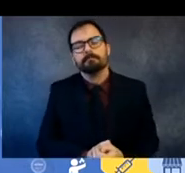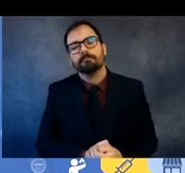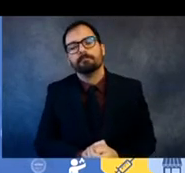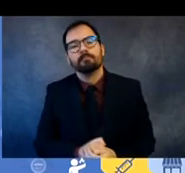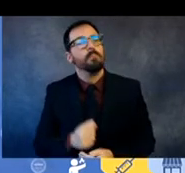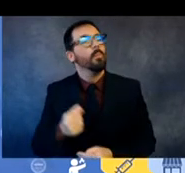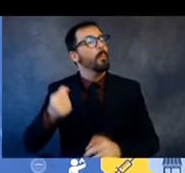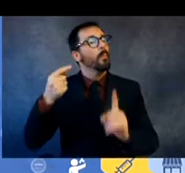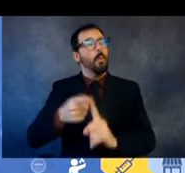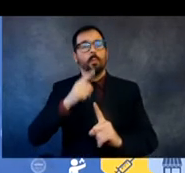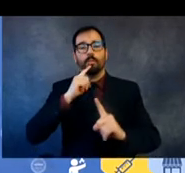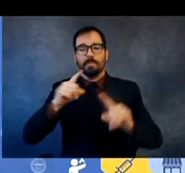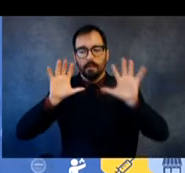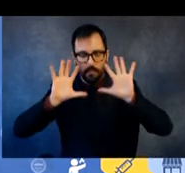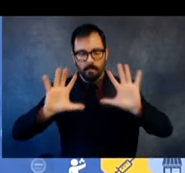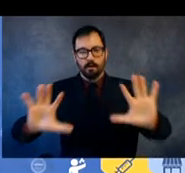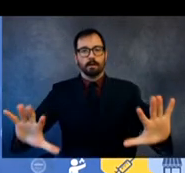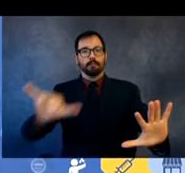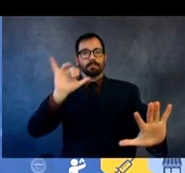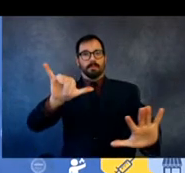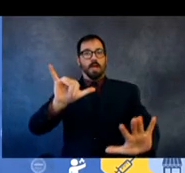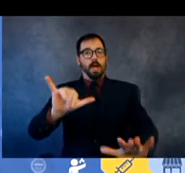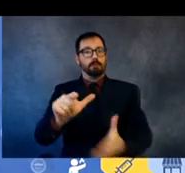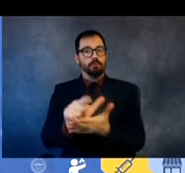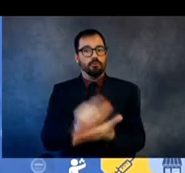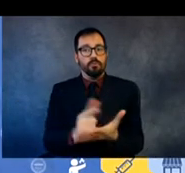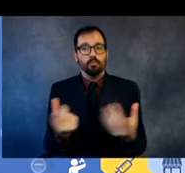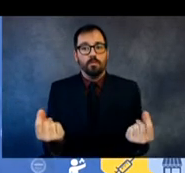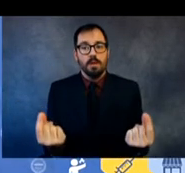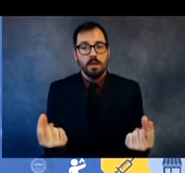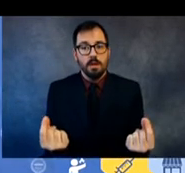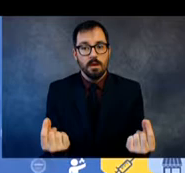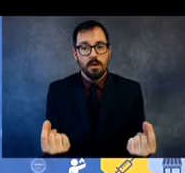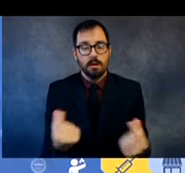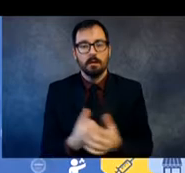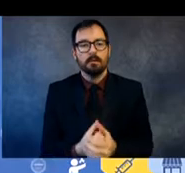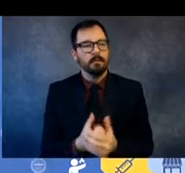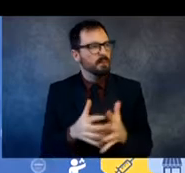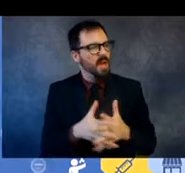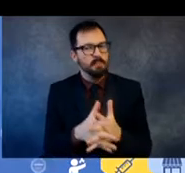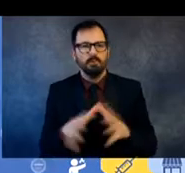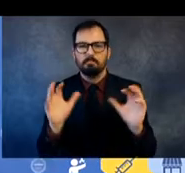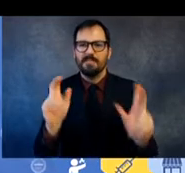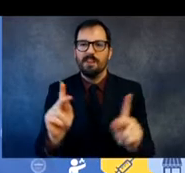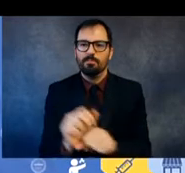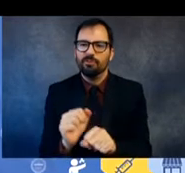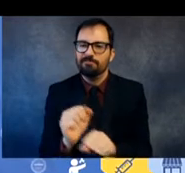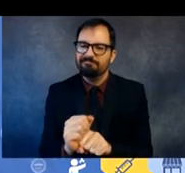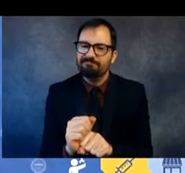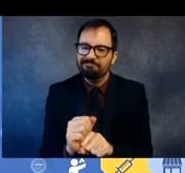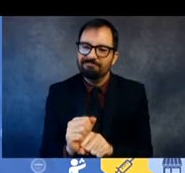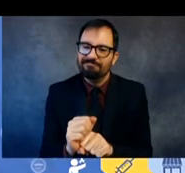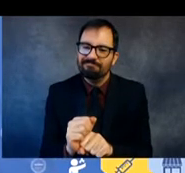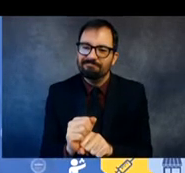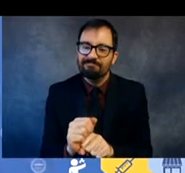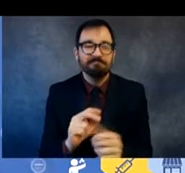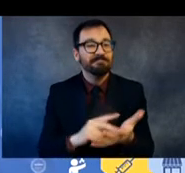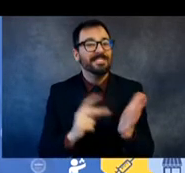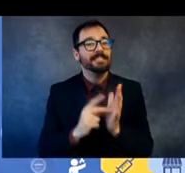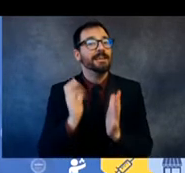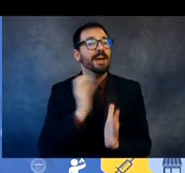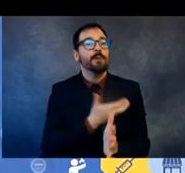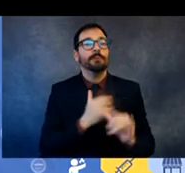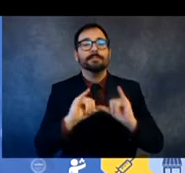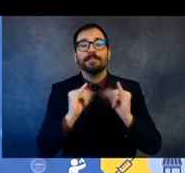There are also the whole idea here is that we want to get America back to work, and that